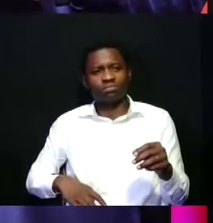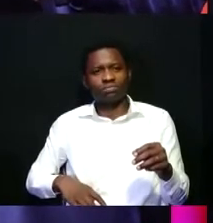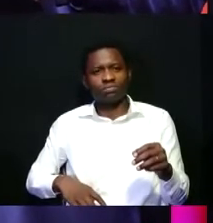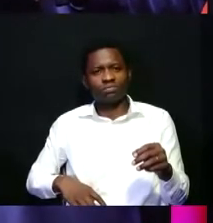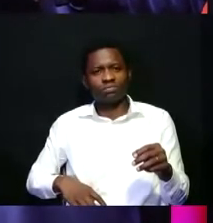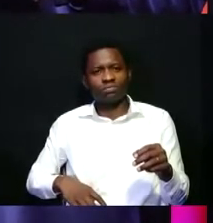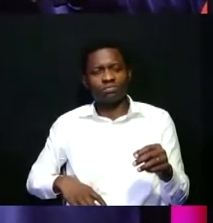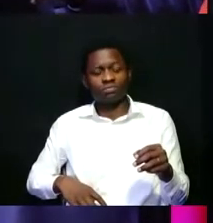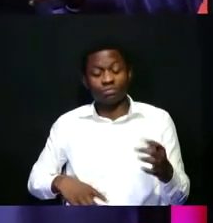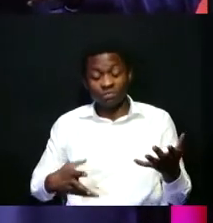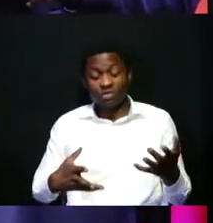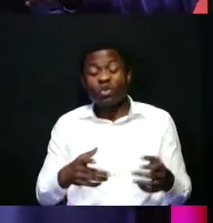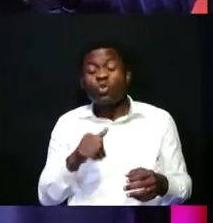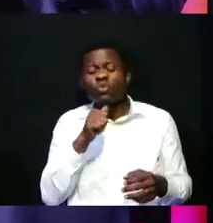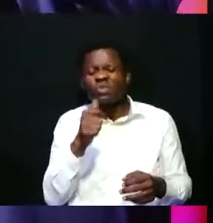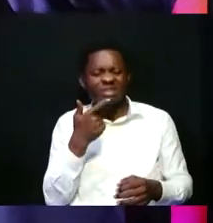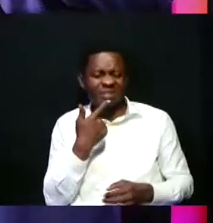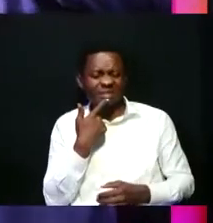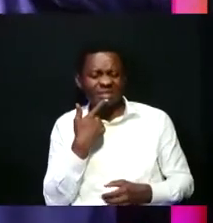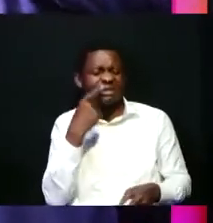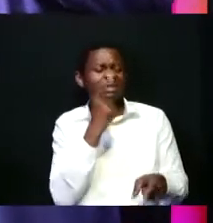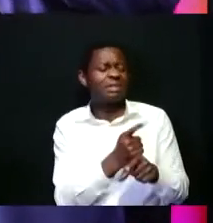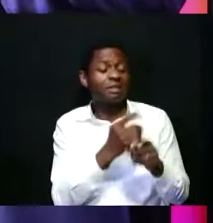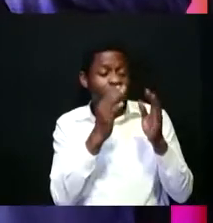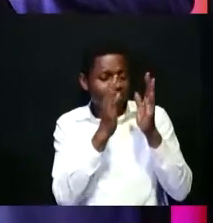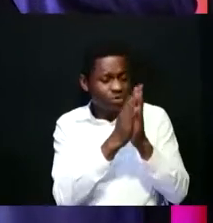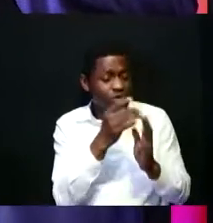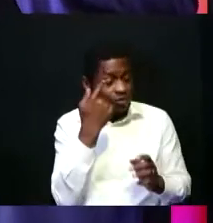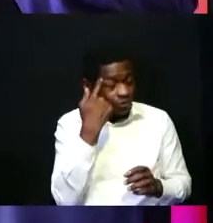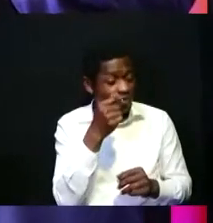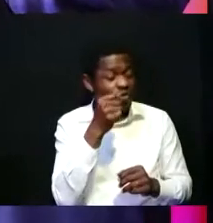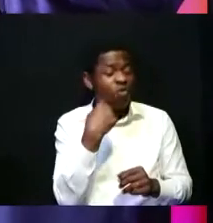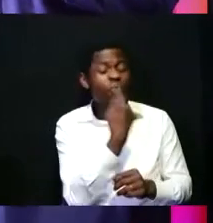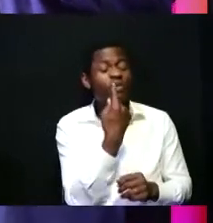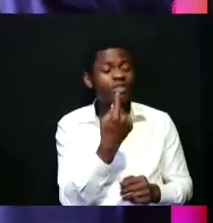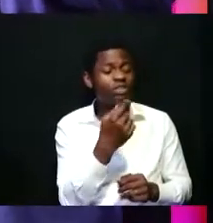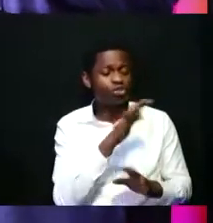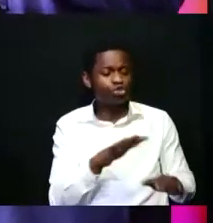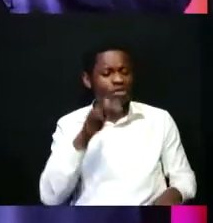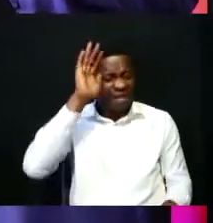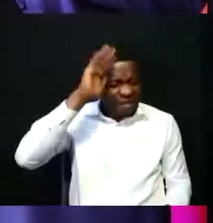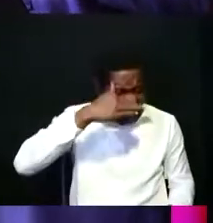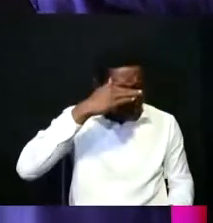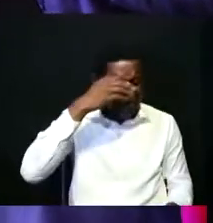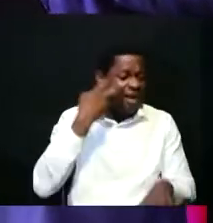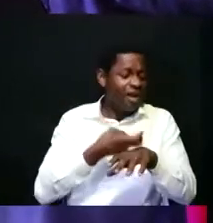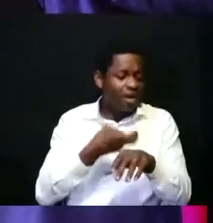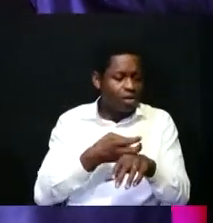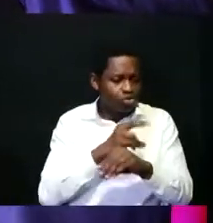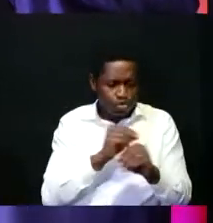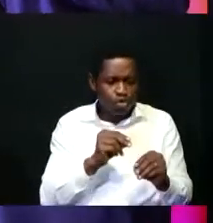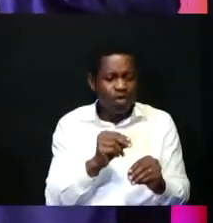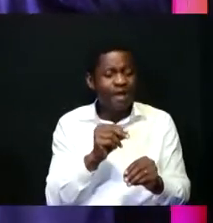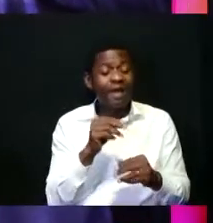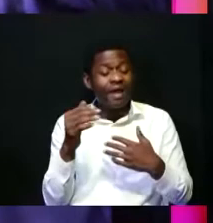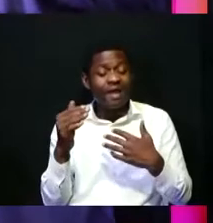or it is only difficult children who need to be interceded for. Pray for your child. Don't wait till the person becomes difficult. Pray,